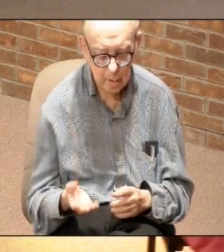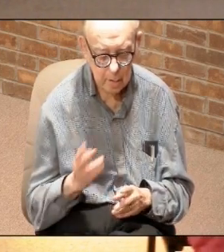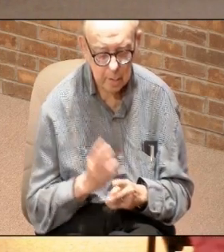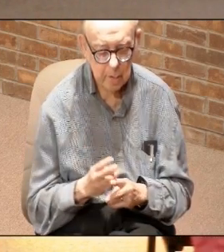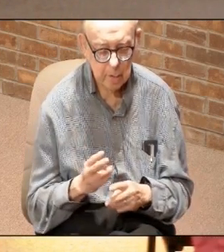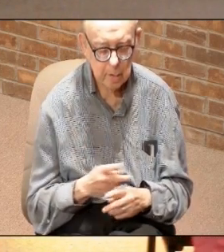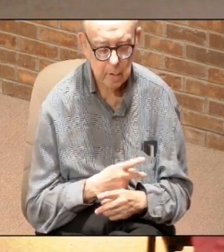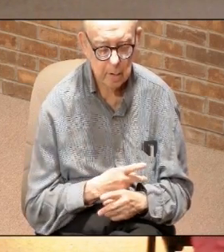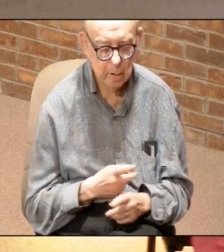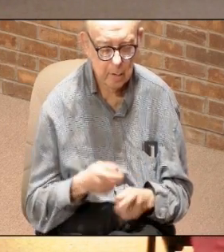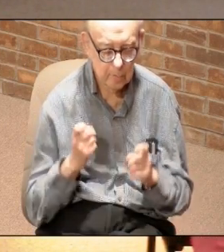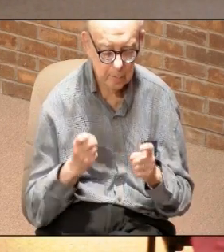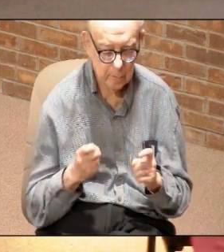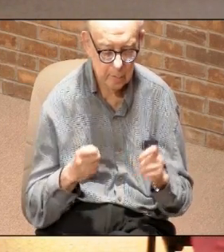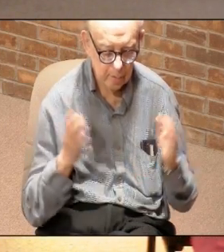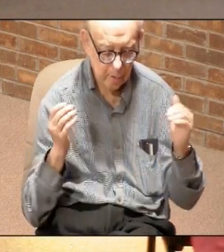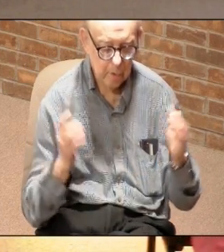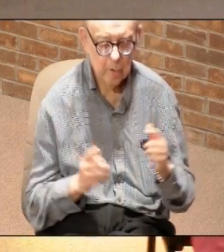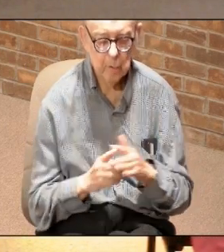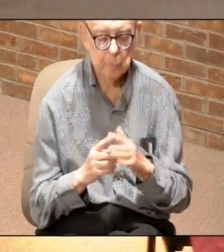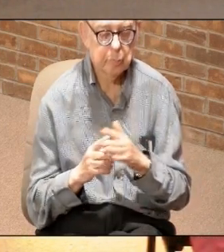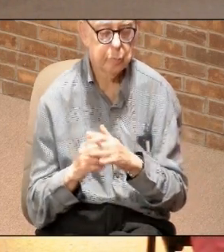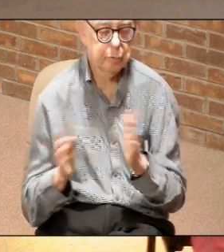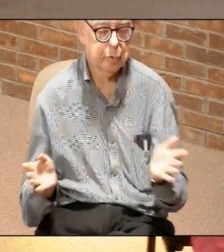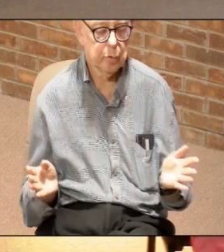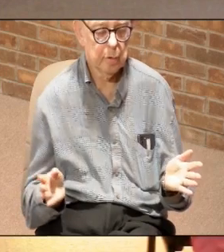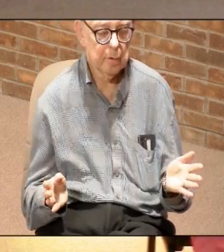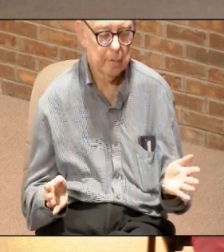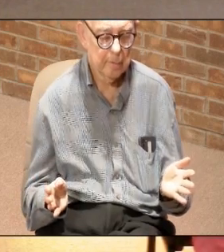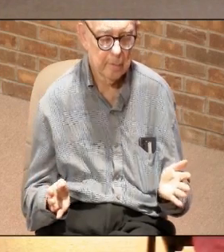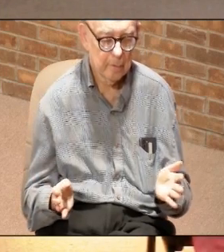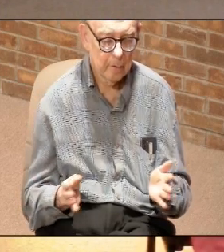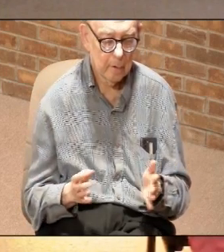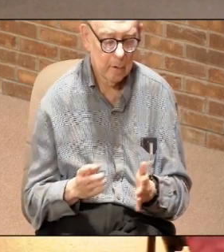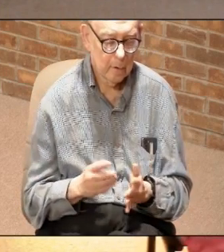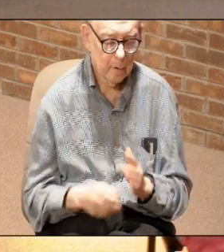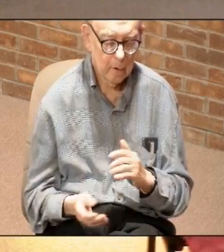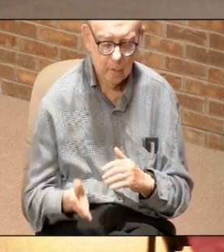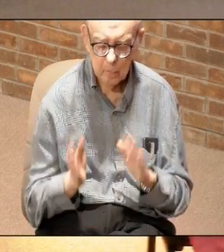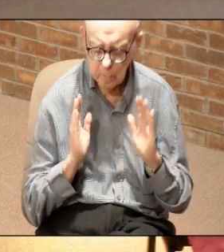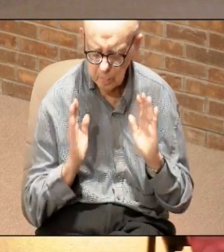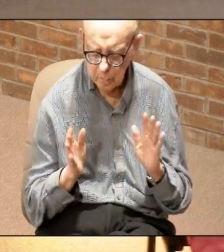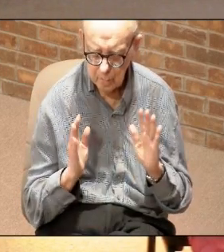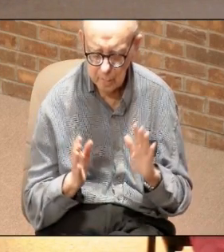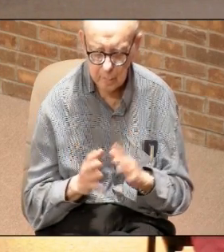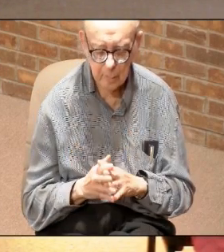the sheep and all of a sudden, man, the angels, the heavens just opened up. What a story.